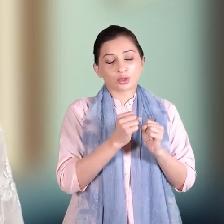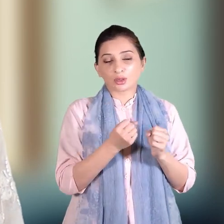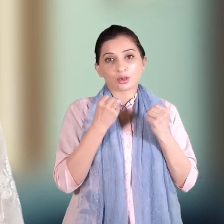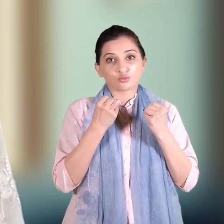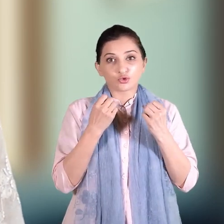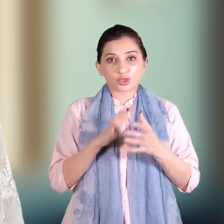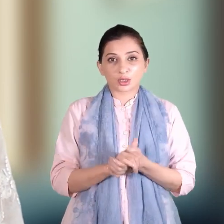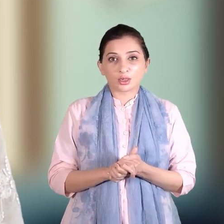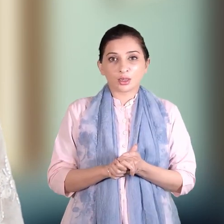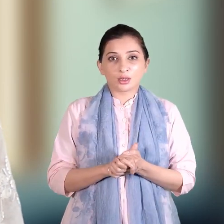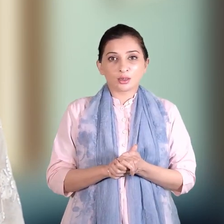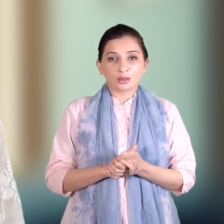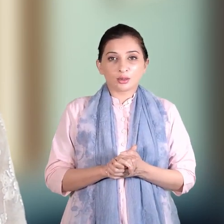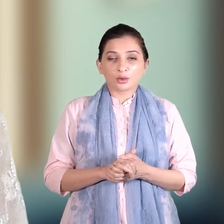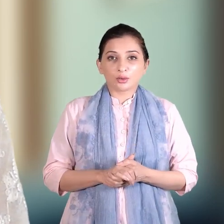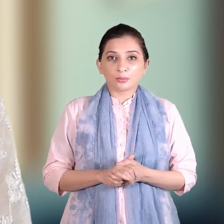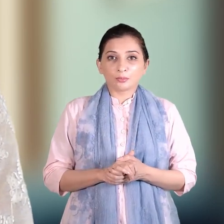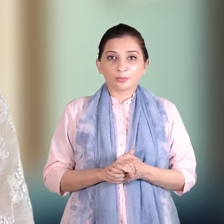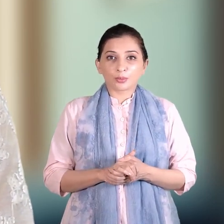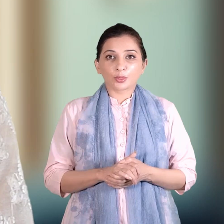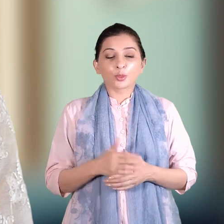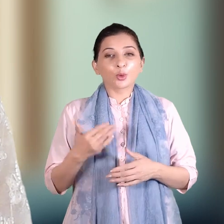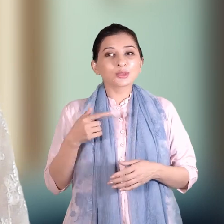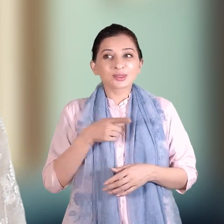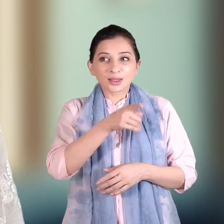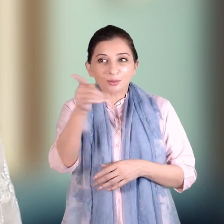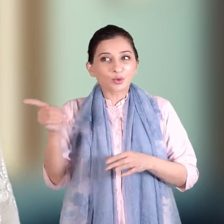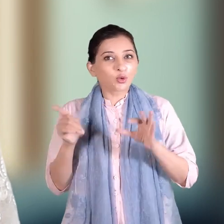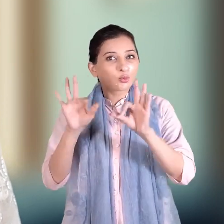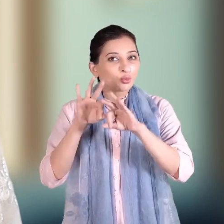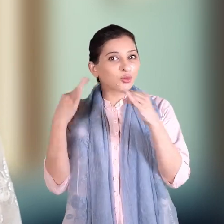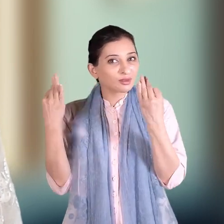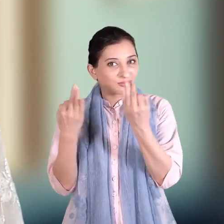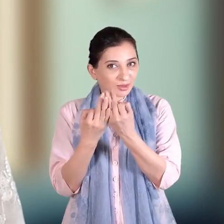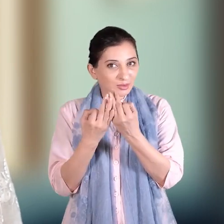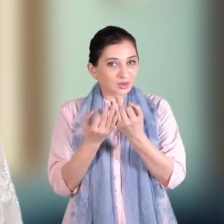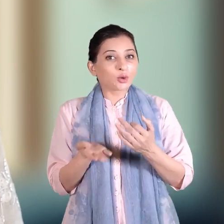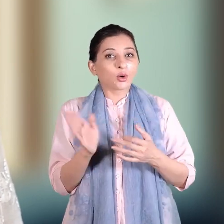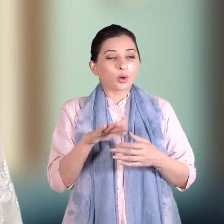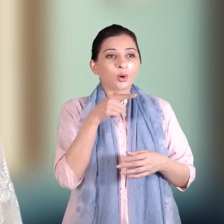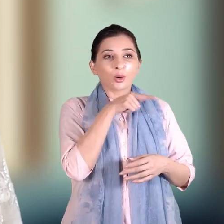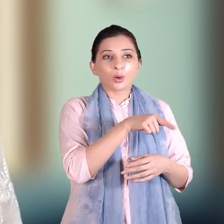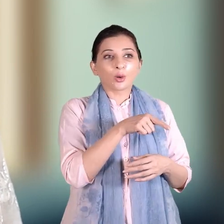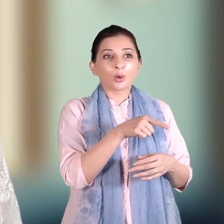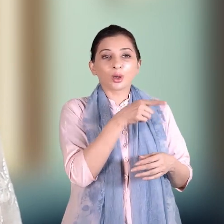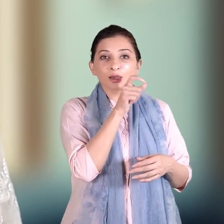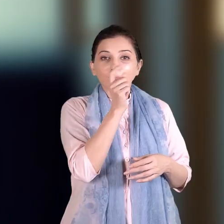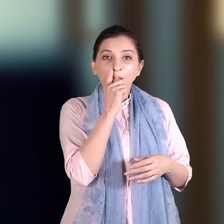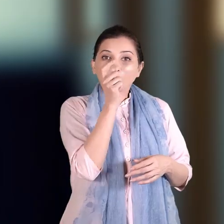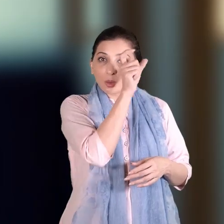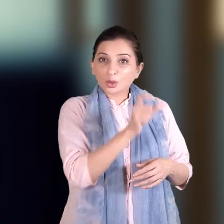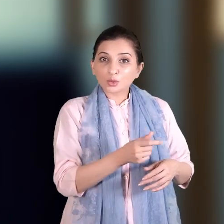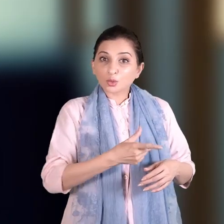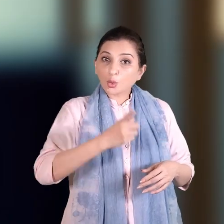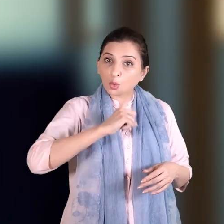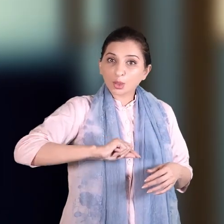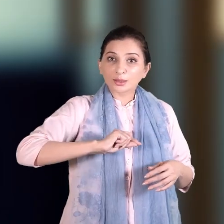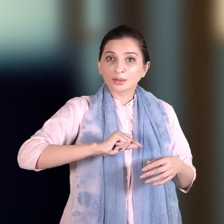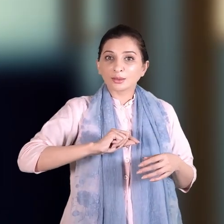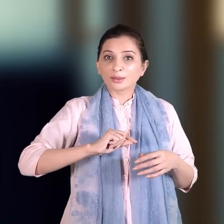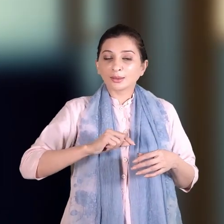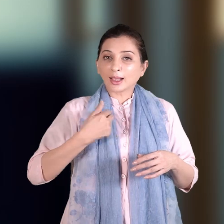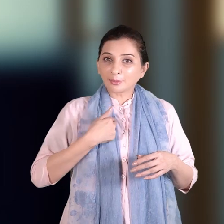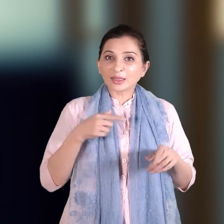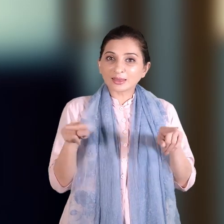hold. So it's very important for us to be compassionate and kind to ourselves during this time. It's also important